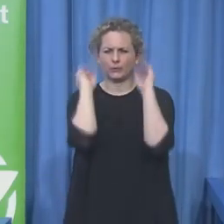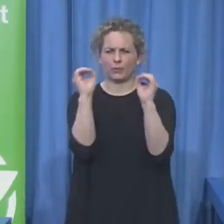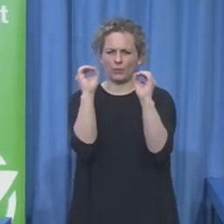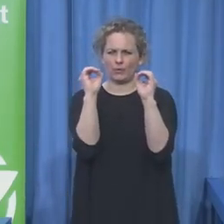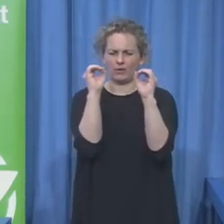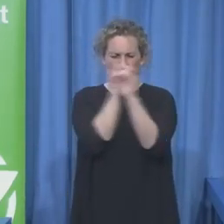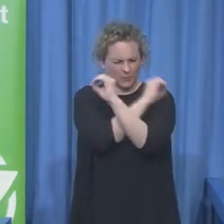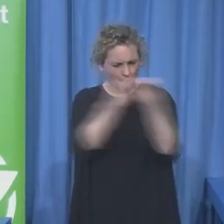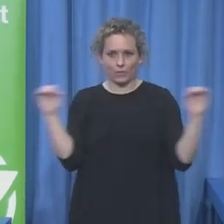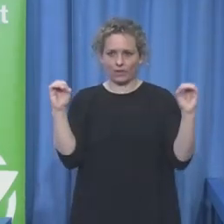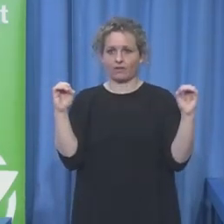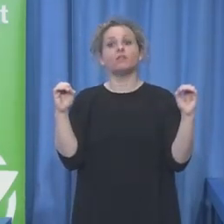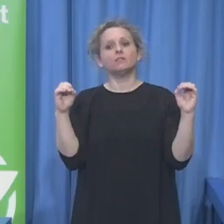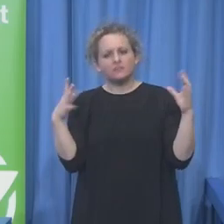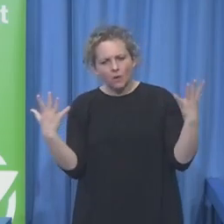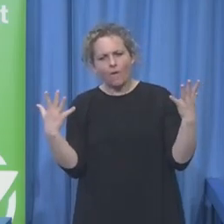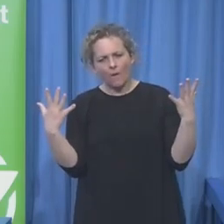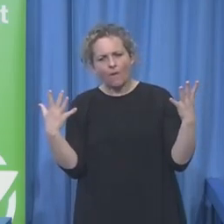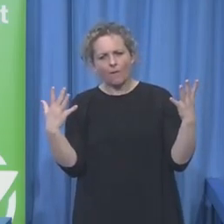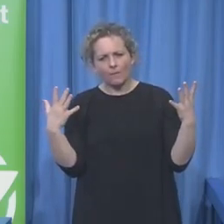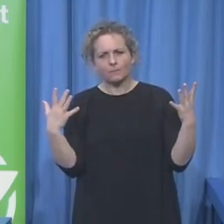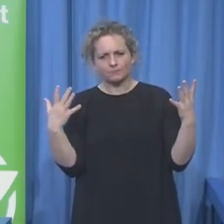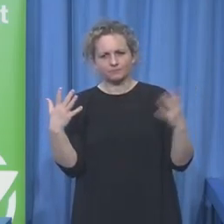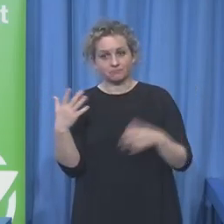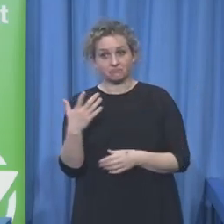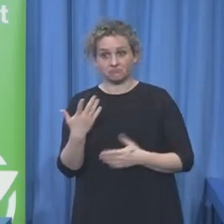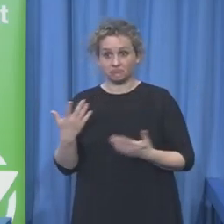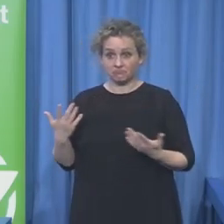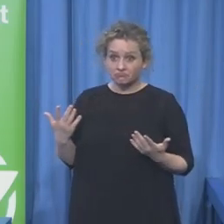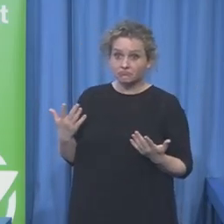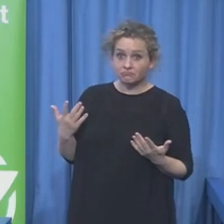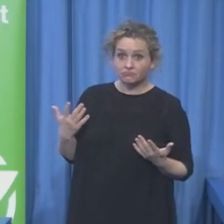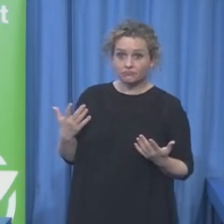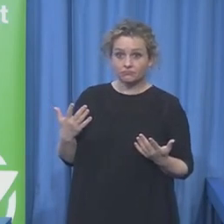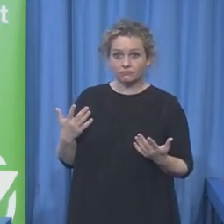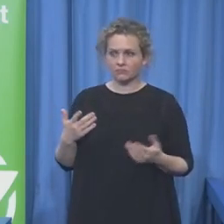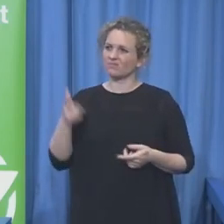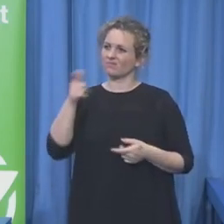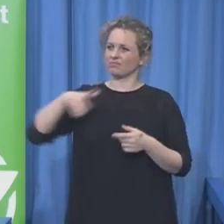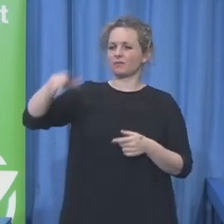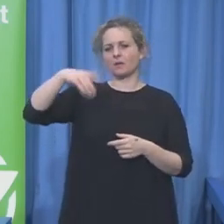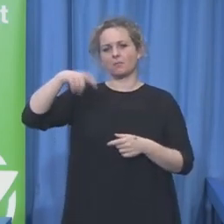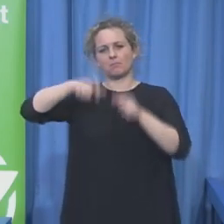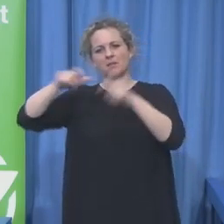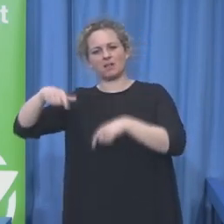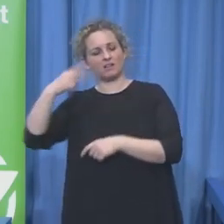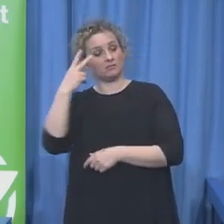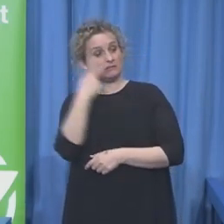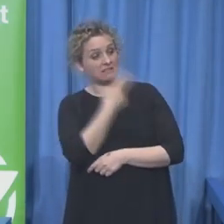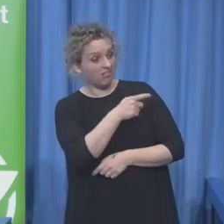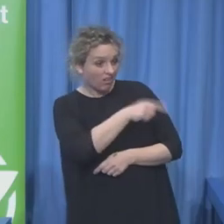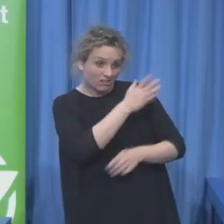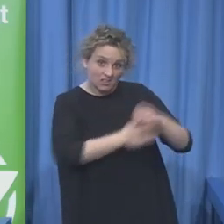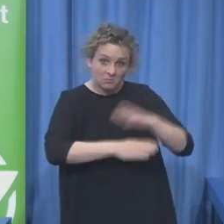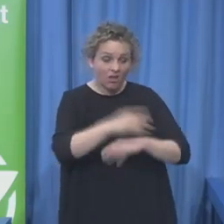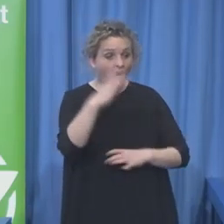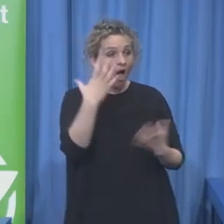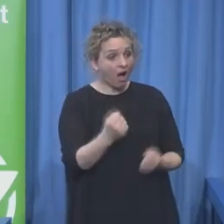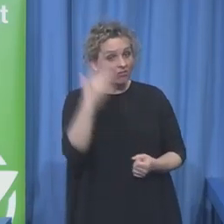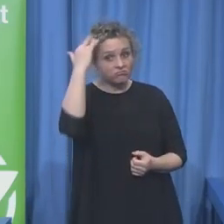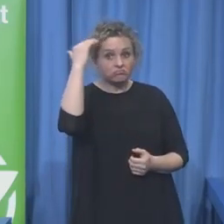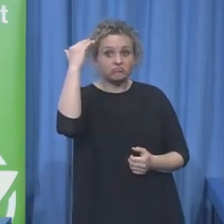disabilities as patients, as, you know, limited, as people who